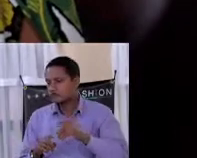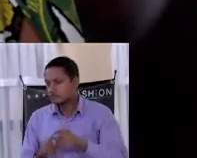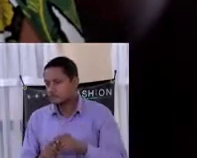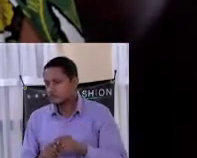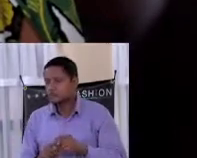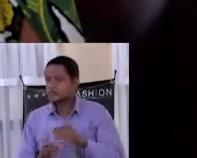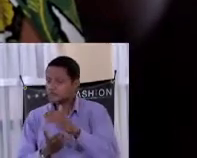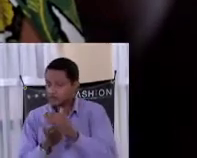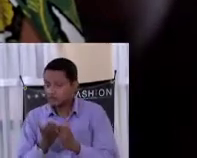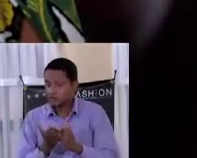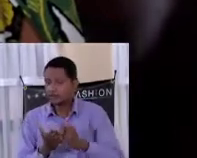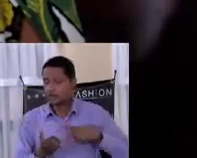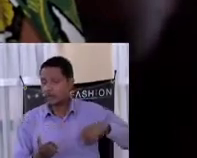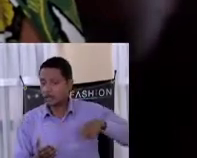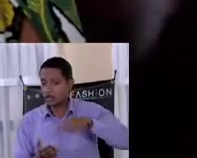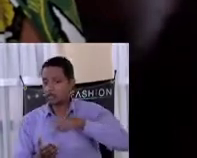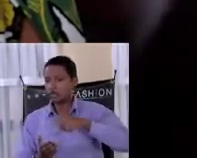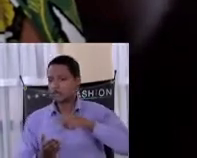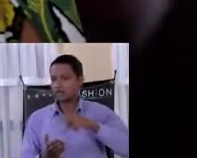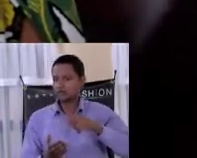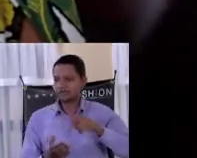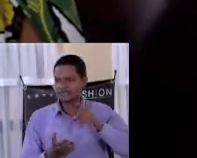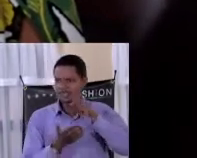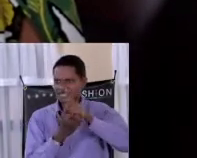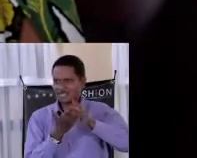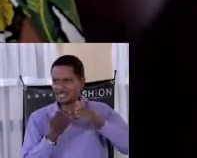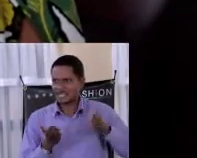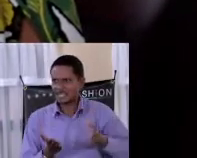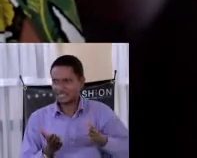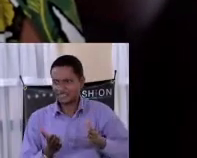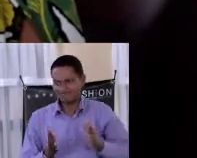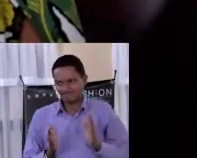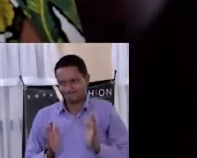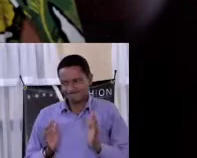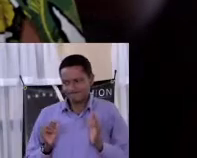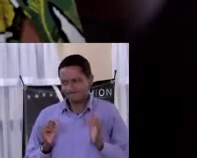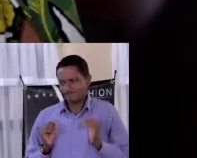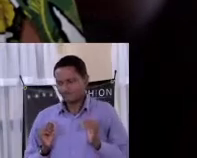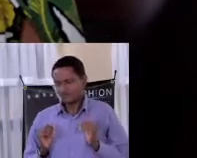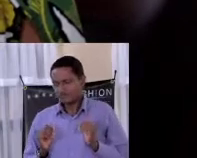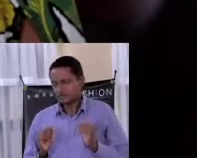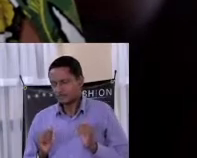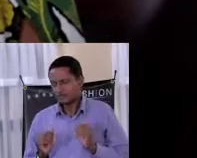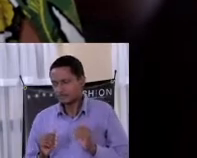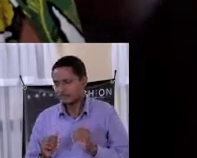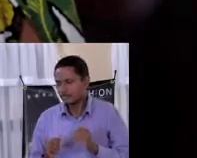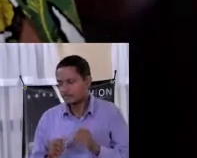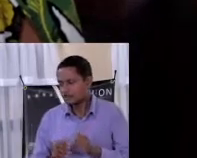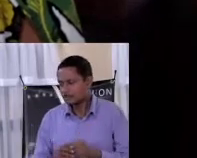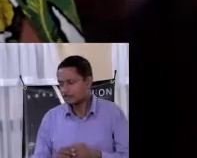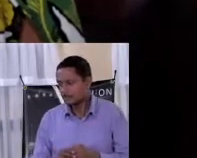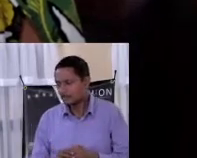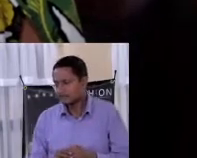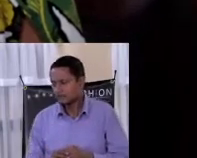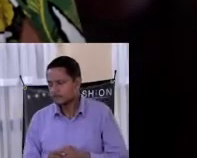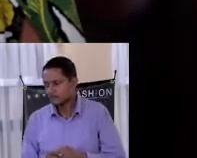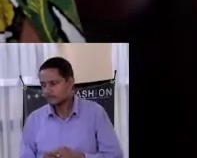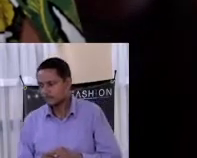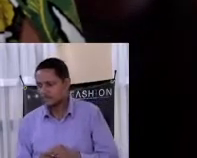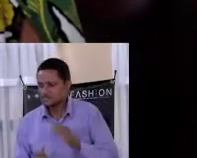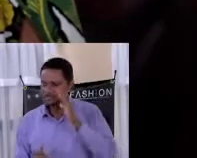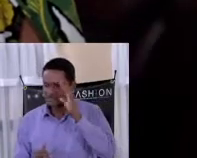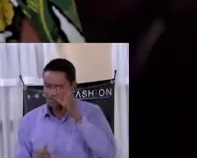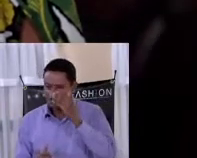Sometimes our local designers kind of shy away from that, because that process is sometimes, you know, a long-winded one, and it may seem as